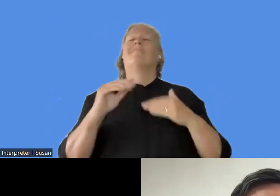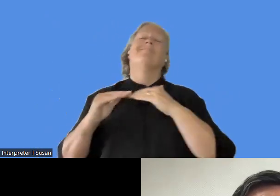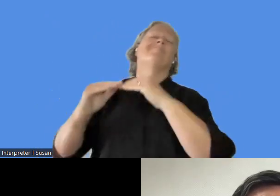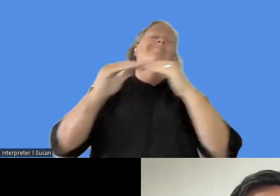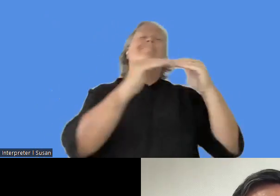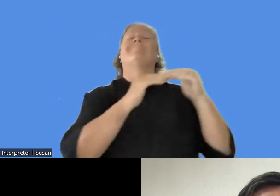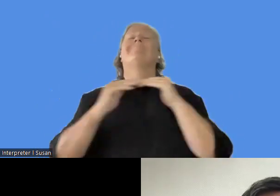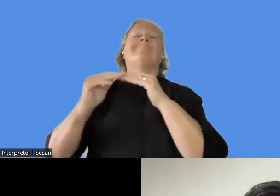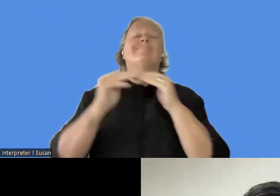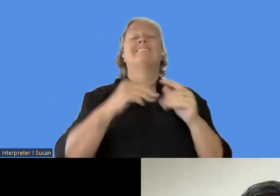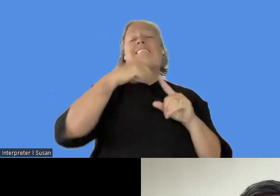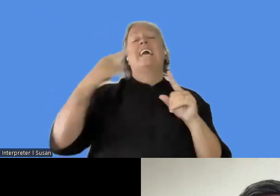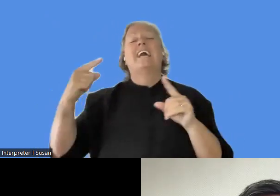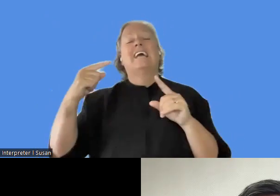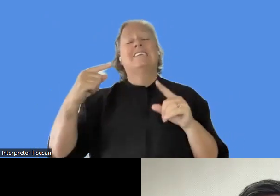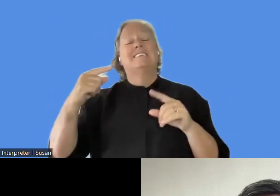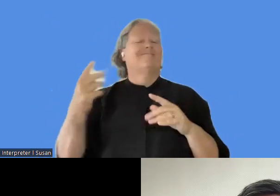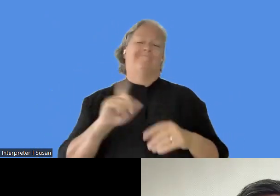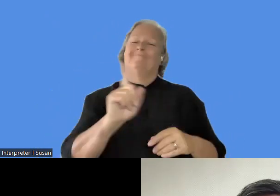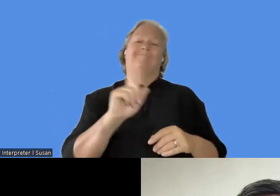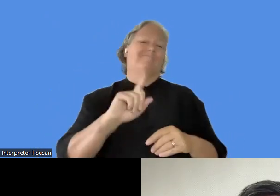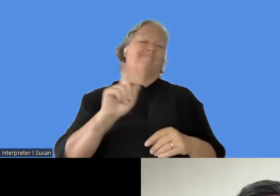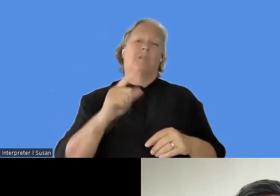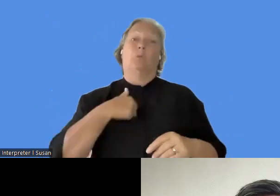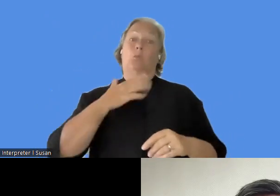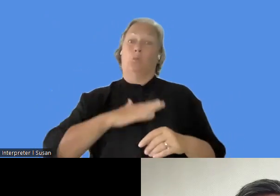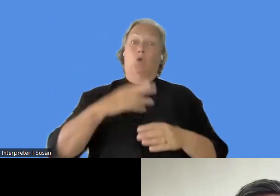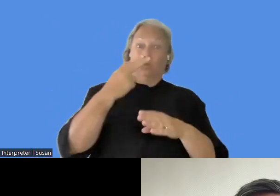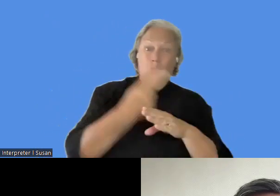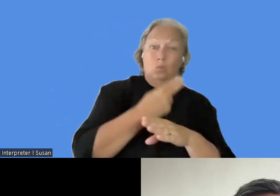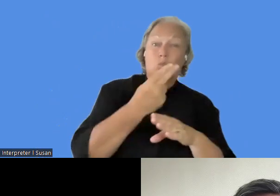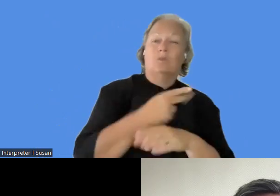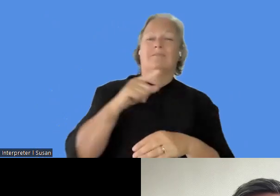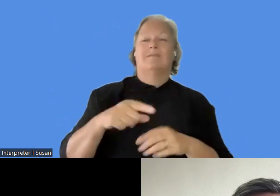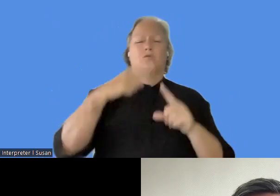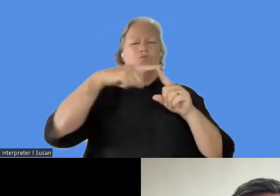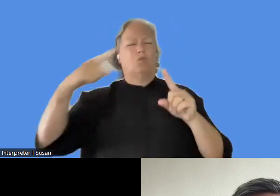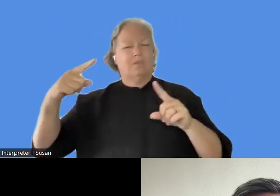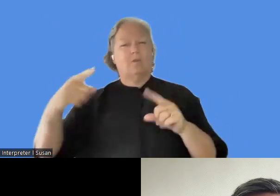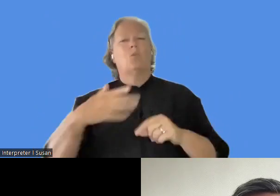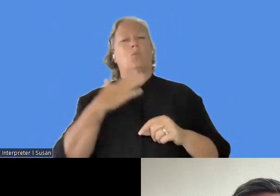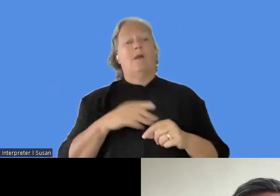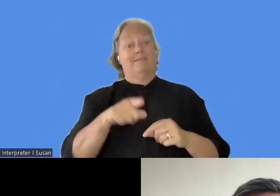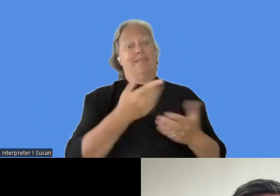properly. We want to use the data and use it to make national strategies.